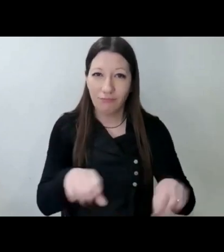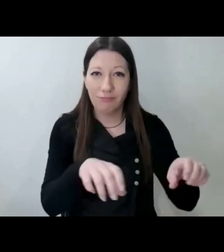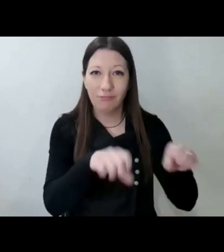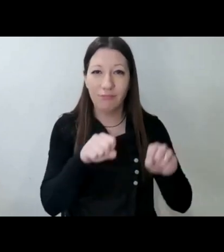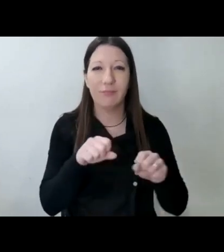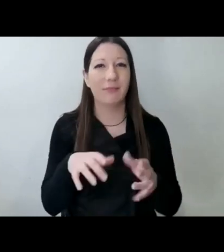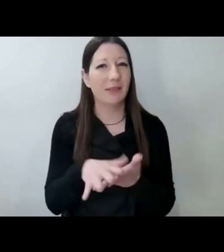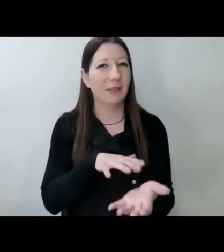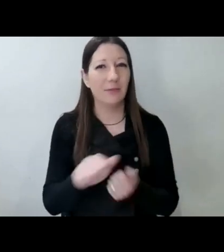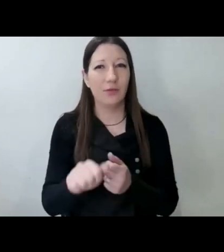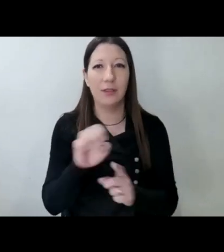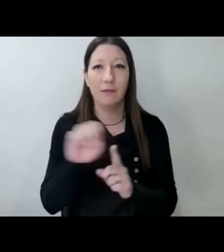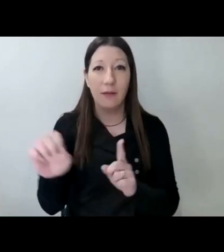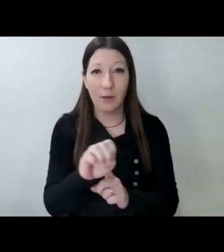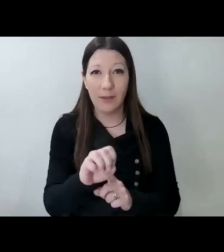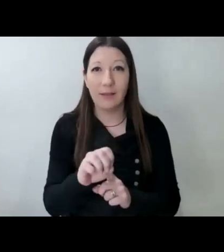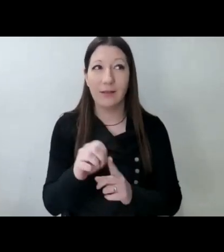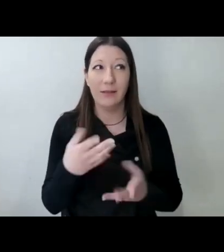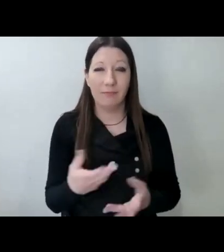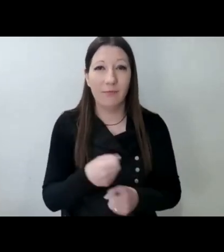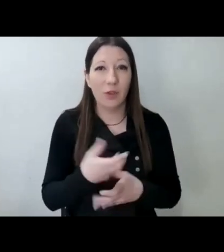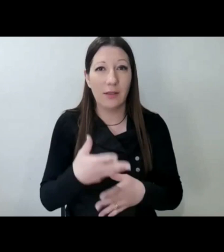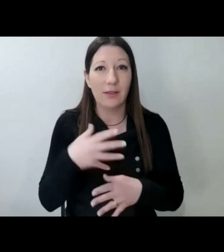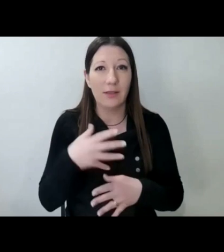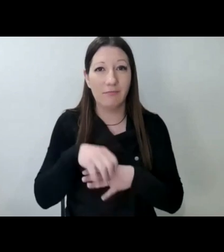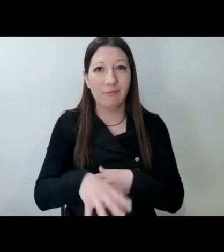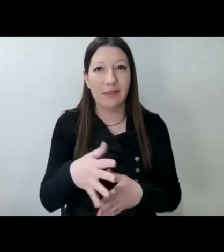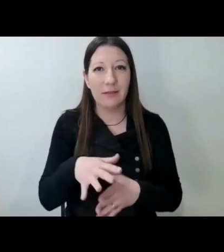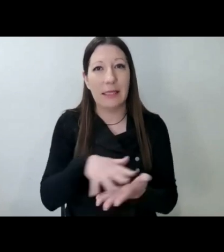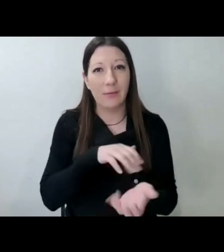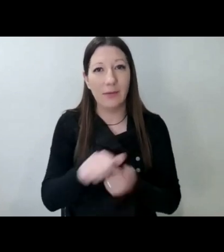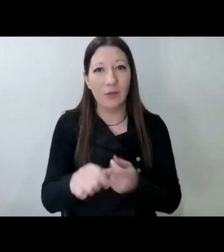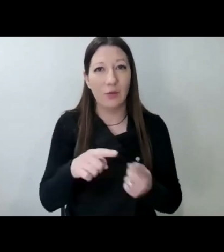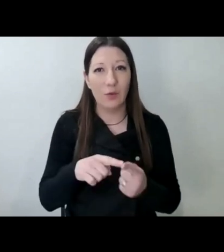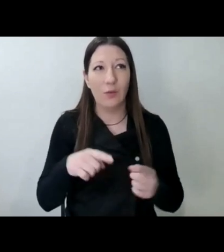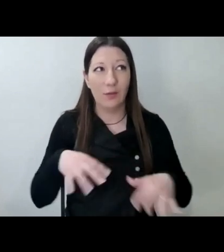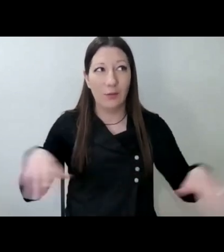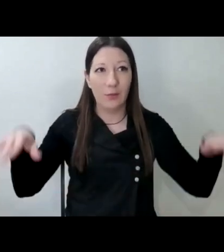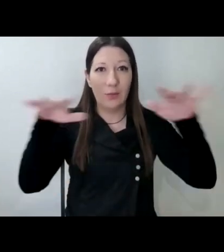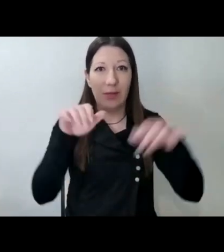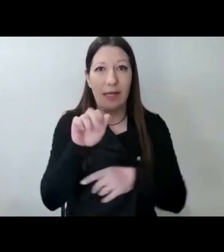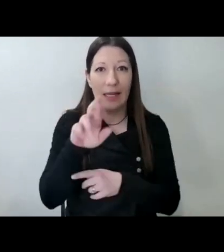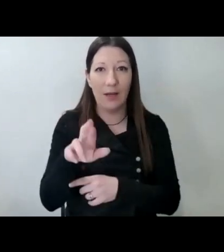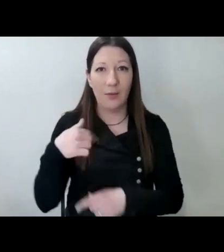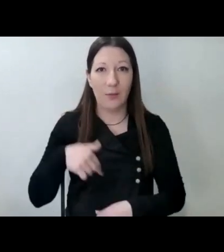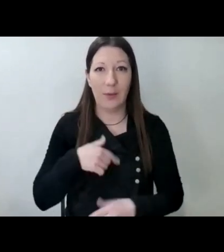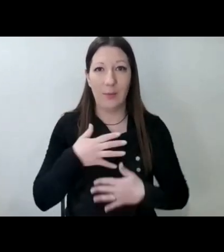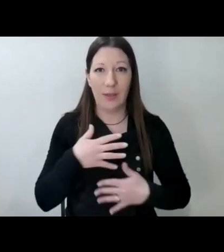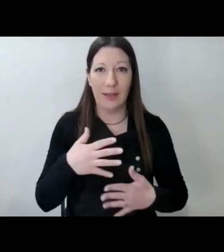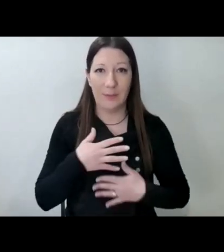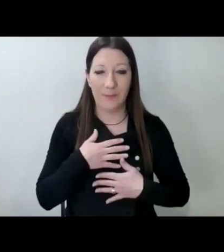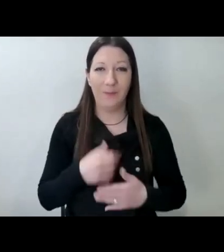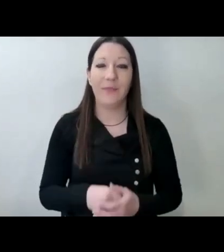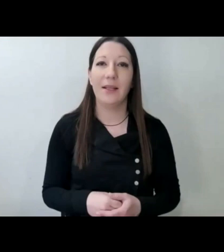air that we all breathe. For today's event format, moderator Dr. Bruno Cornellier will introduce